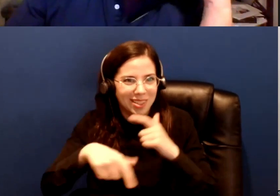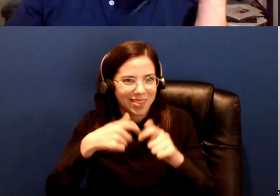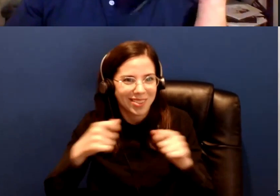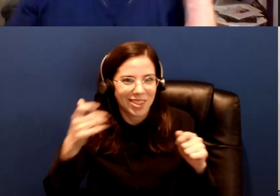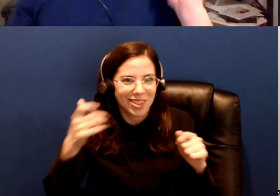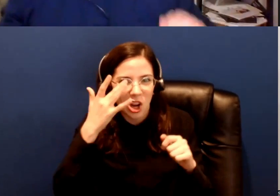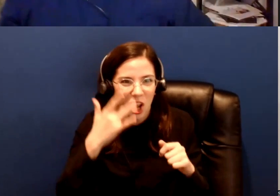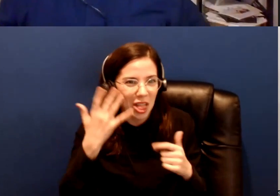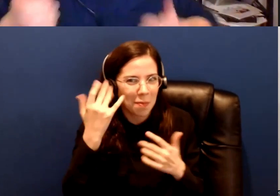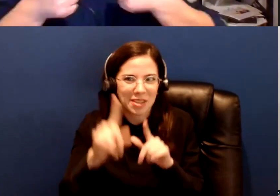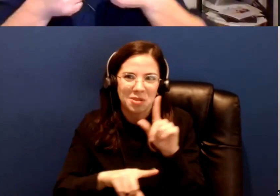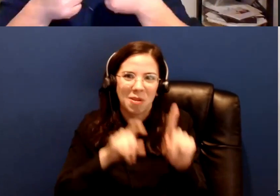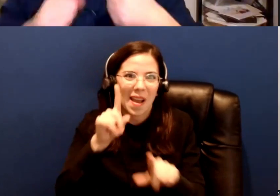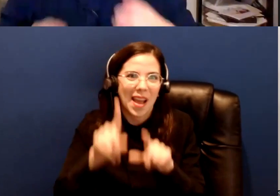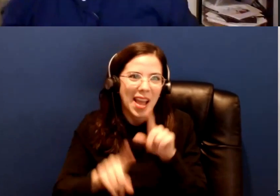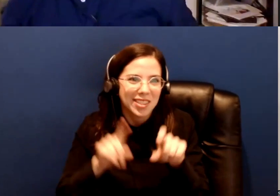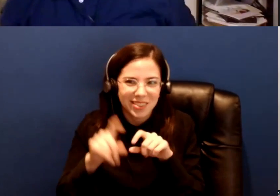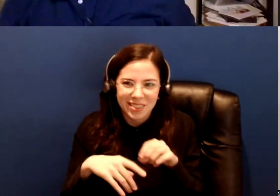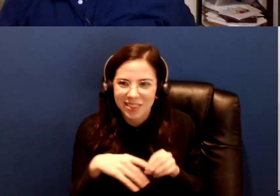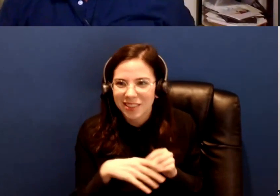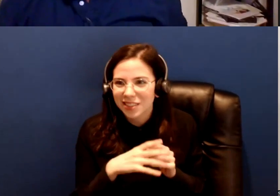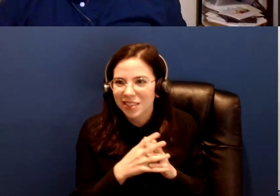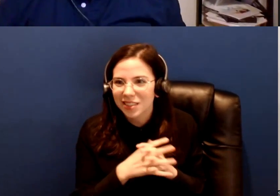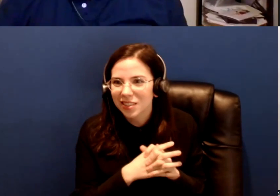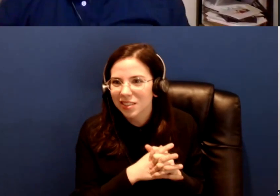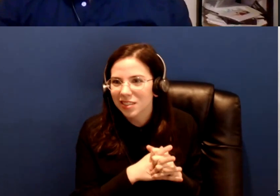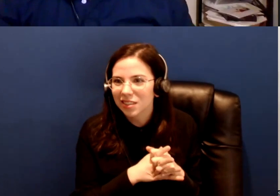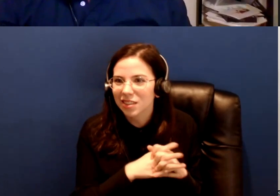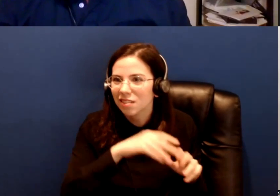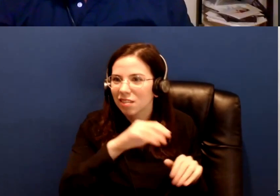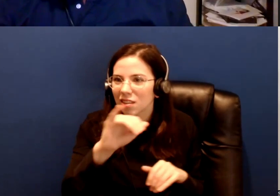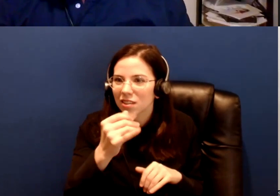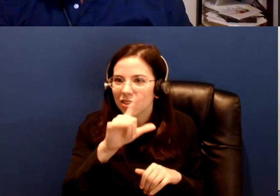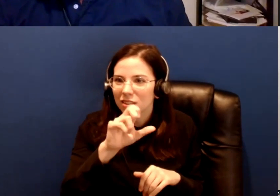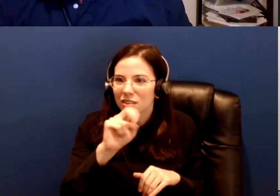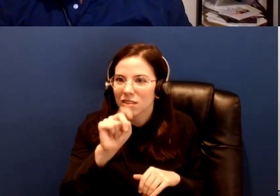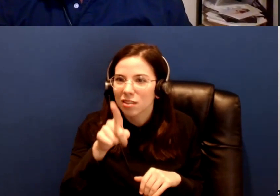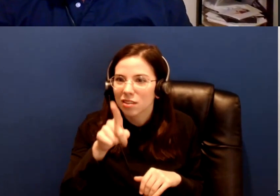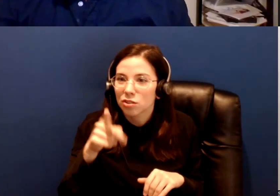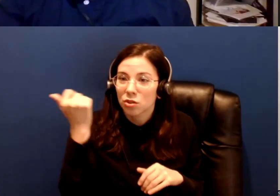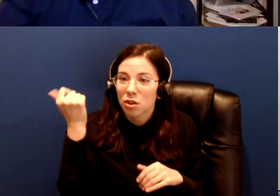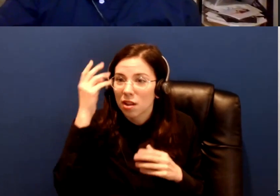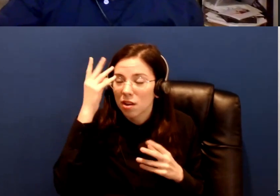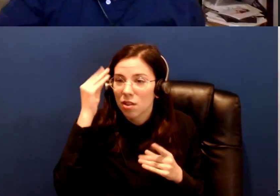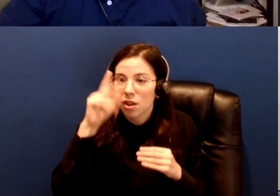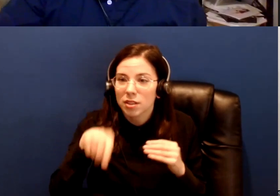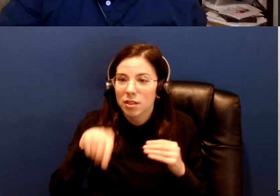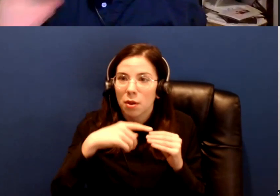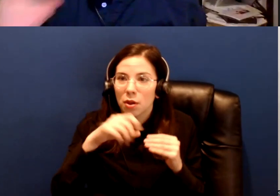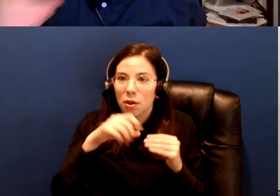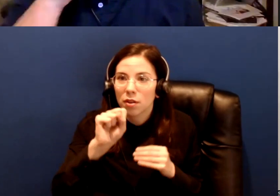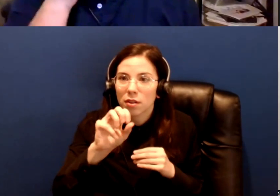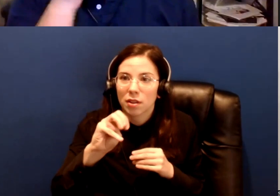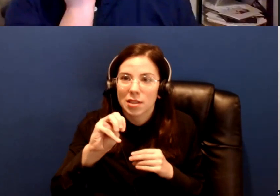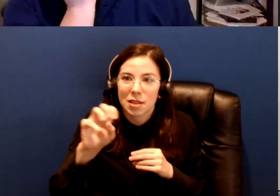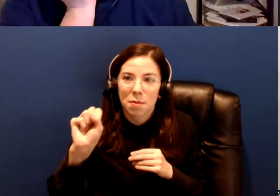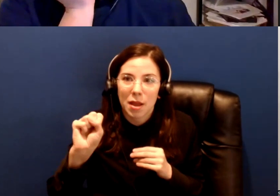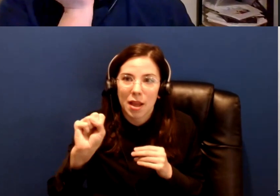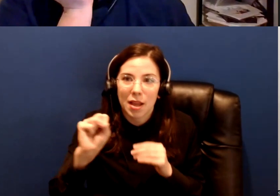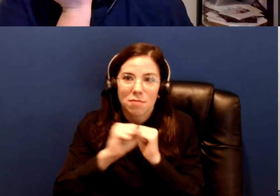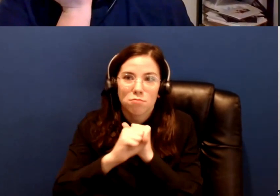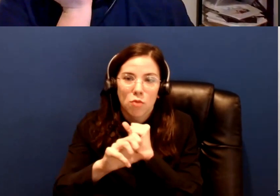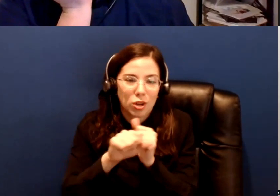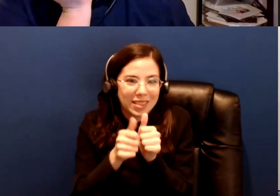rolling now. Jalen asks, do you have any thoughts on SMS marketing, text